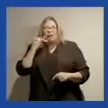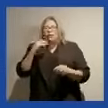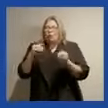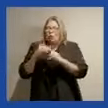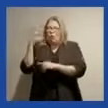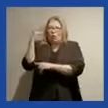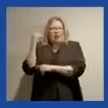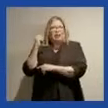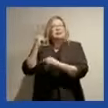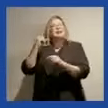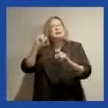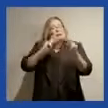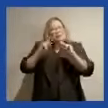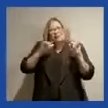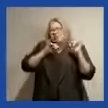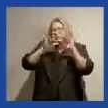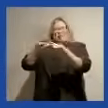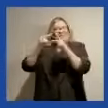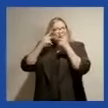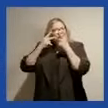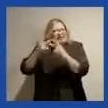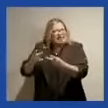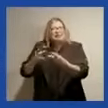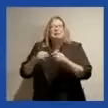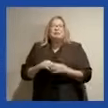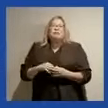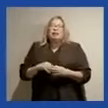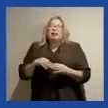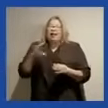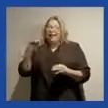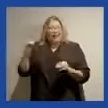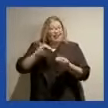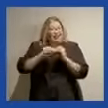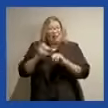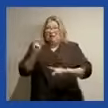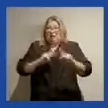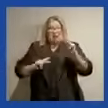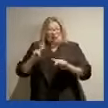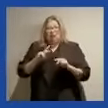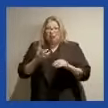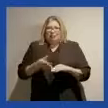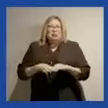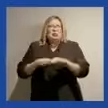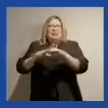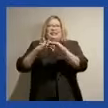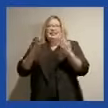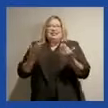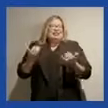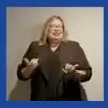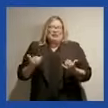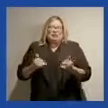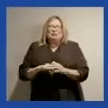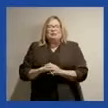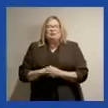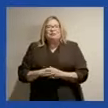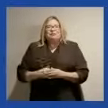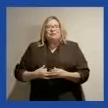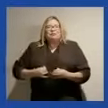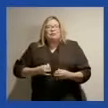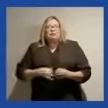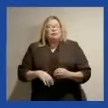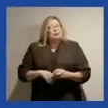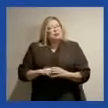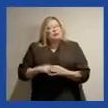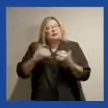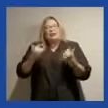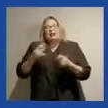the tourism spend. And population's increasing. And I'd say that just it's time to update the memos. It's update the talking points. It's time